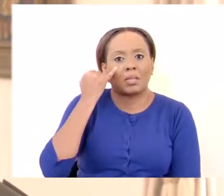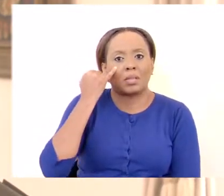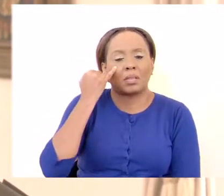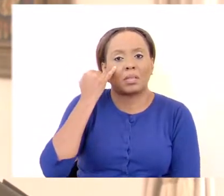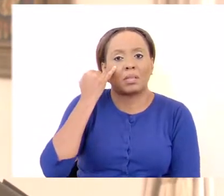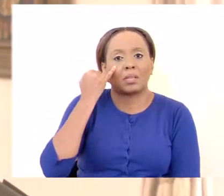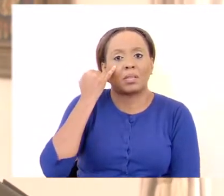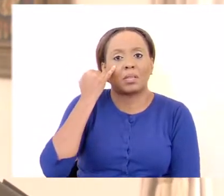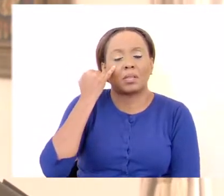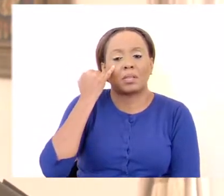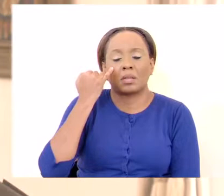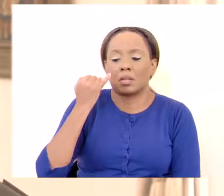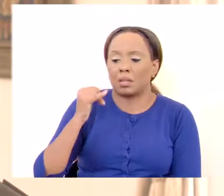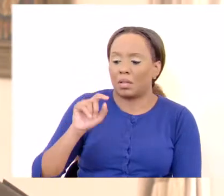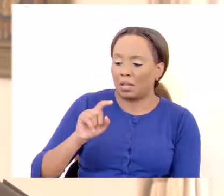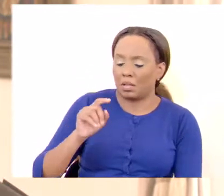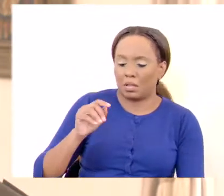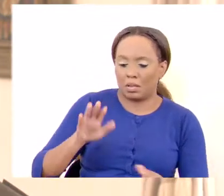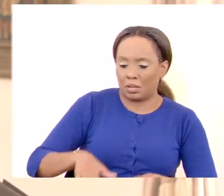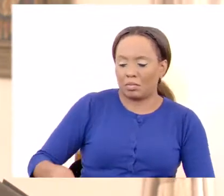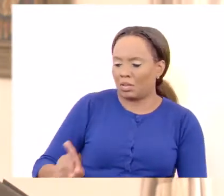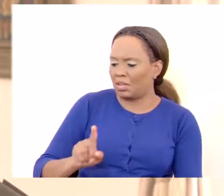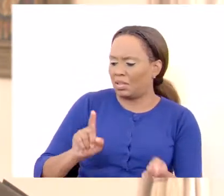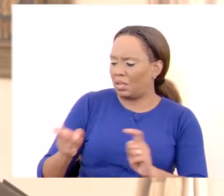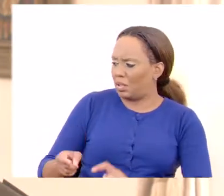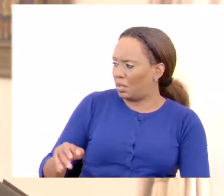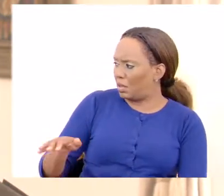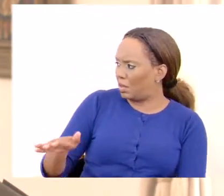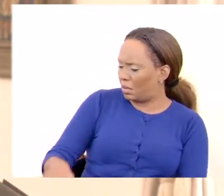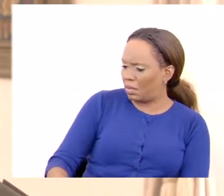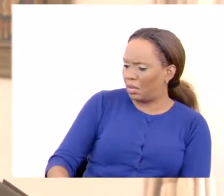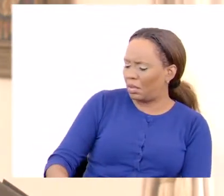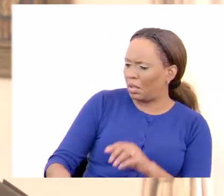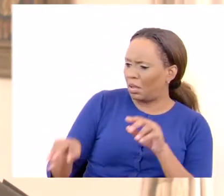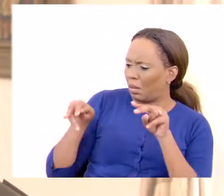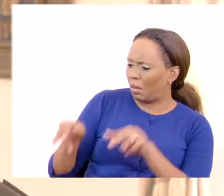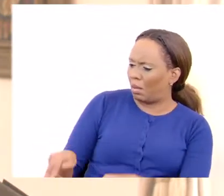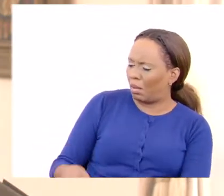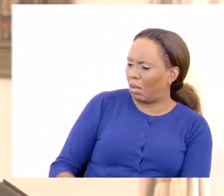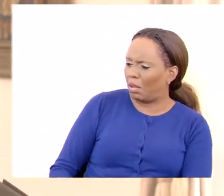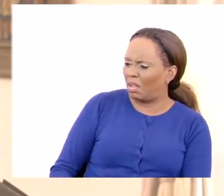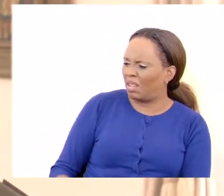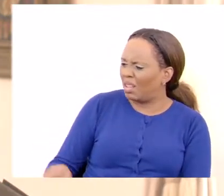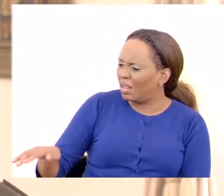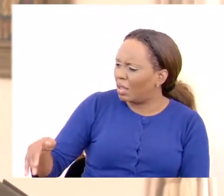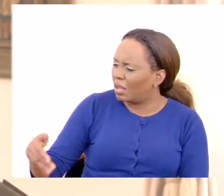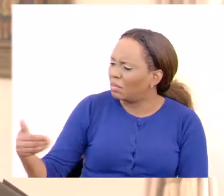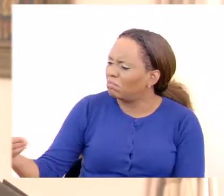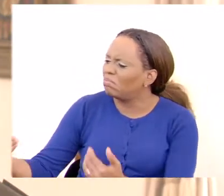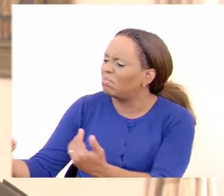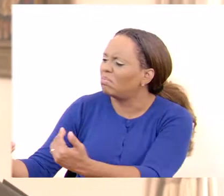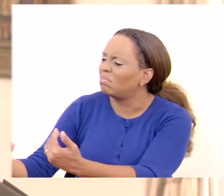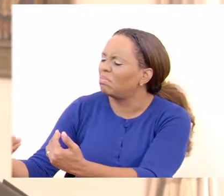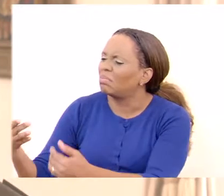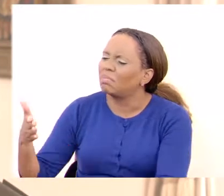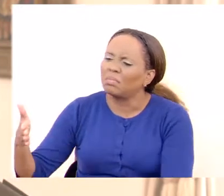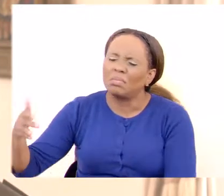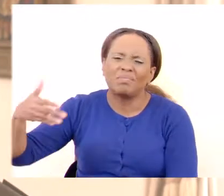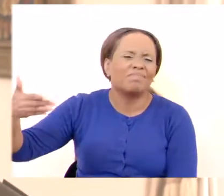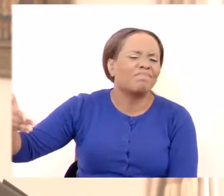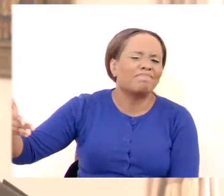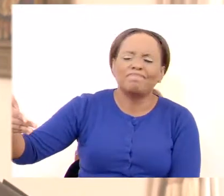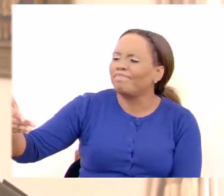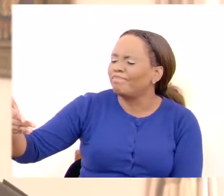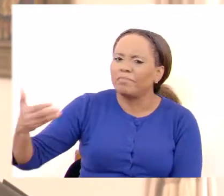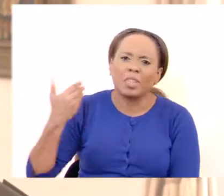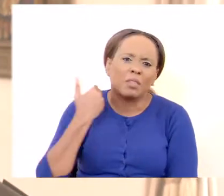well-being of a child, especially with high fever, and especially if it's more than a fever, there's associated vomiting or